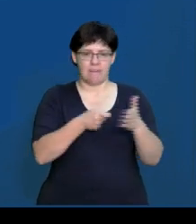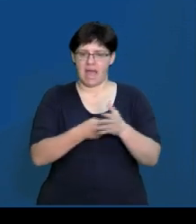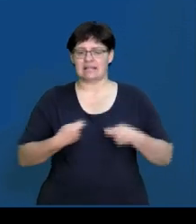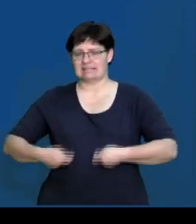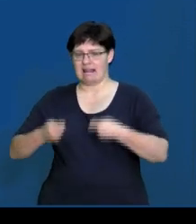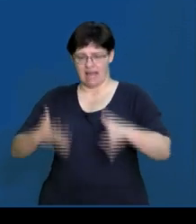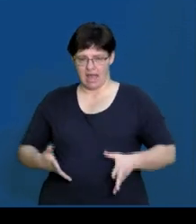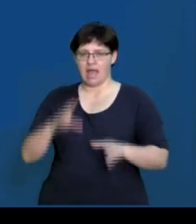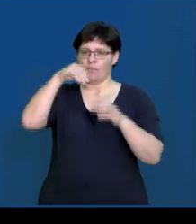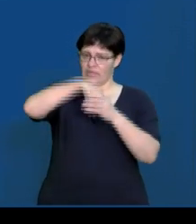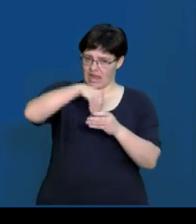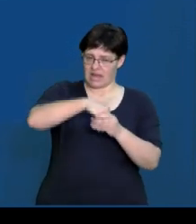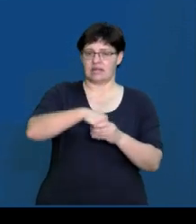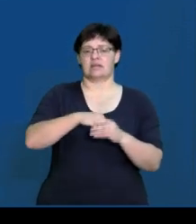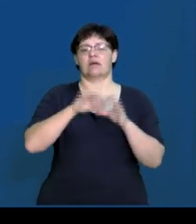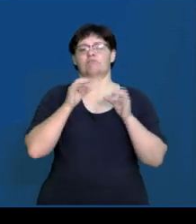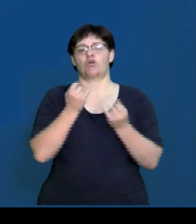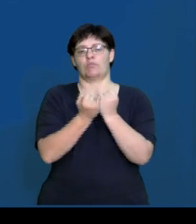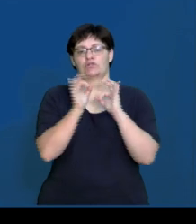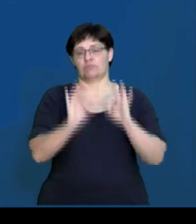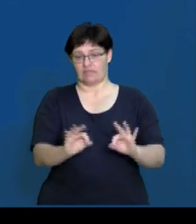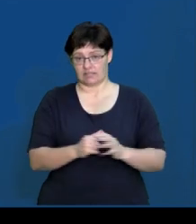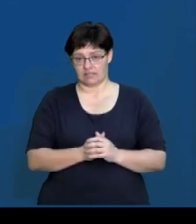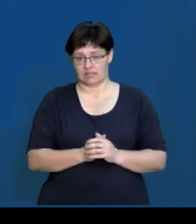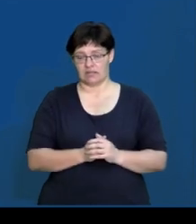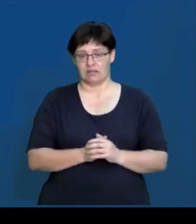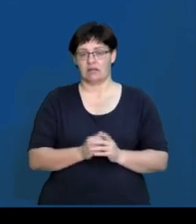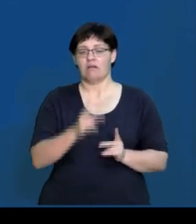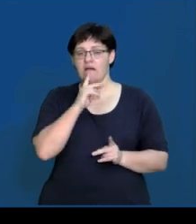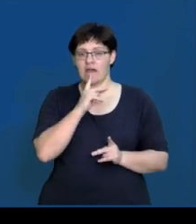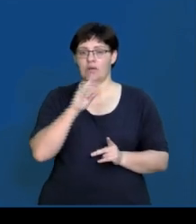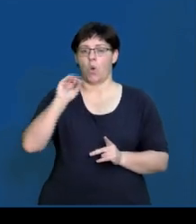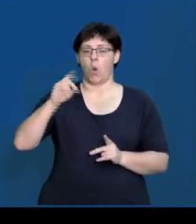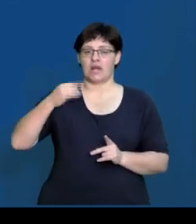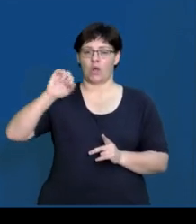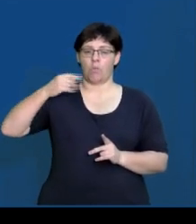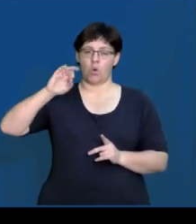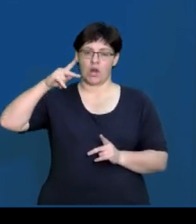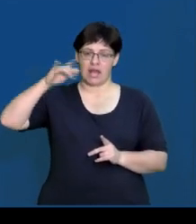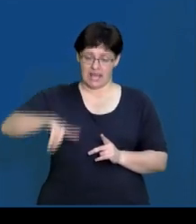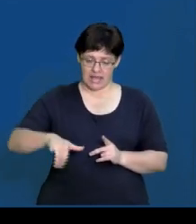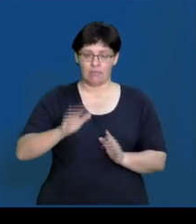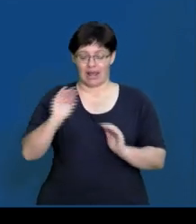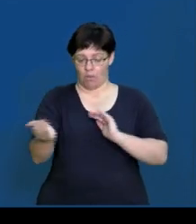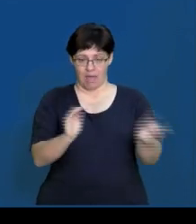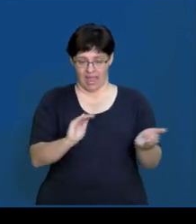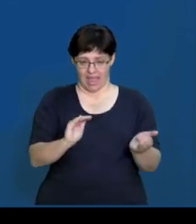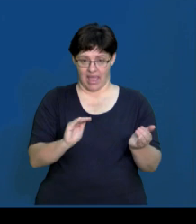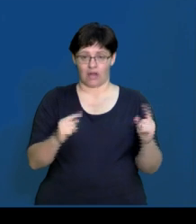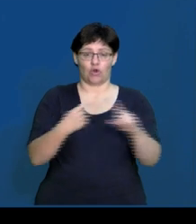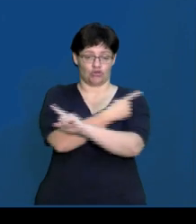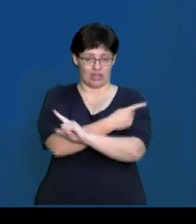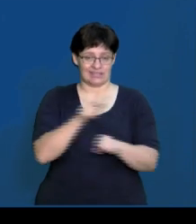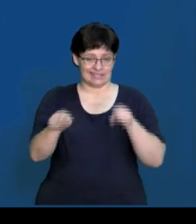many buyers and sellers in a perfect competition. And then let's look at in an oligopoly. Remember, we are comparing